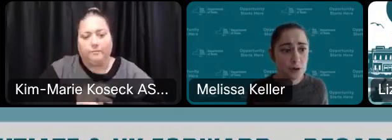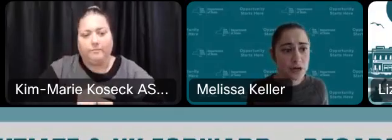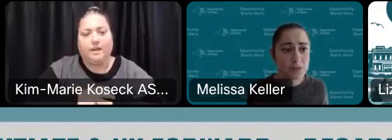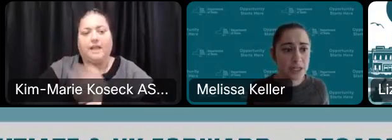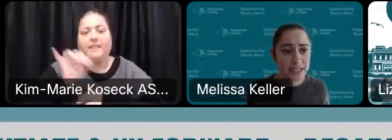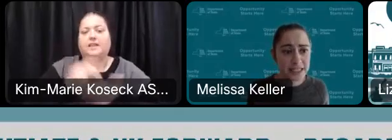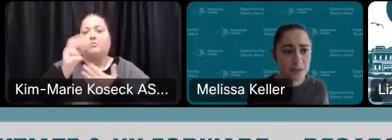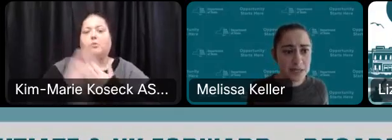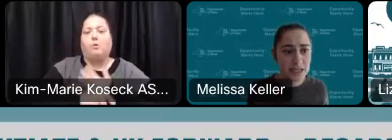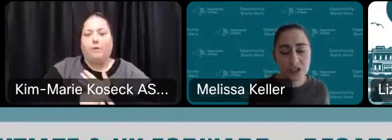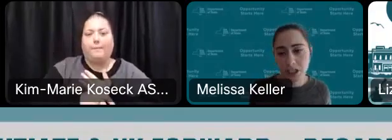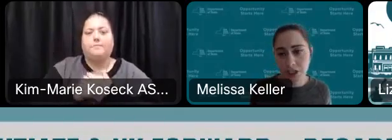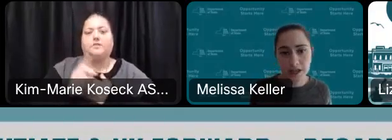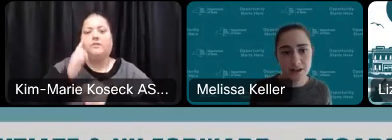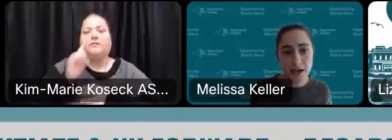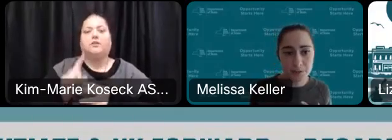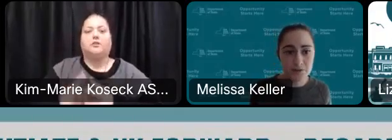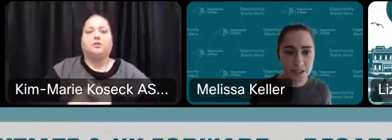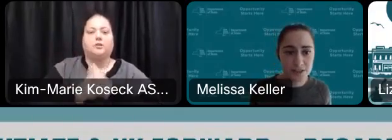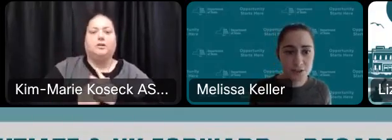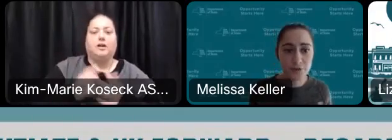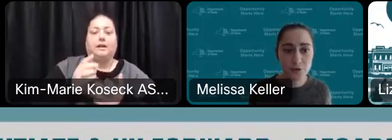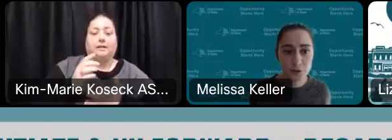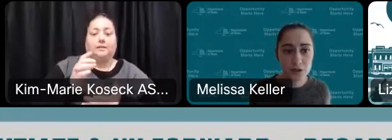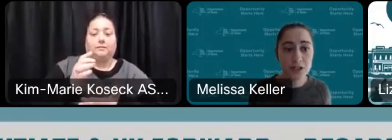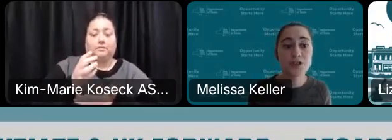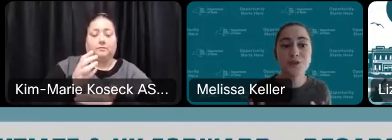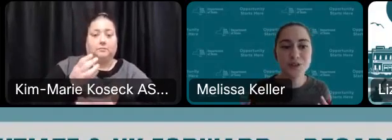these programs are intended to be an injection of capital funds to